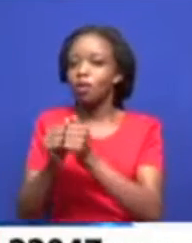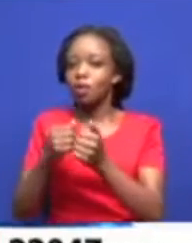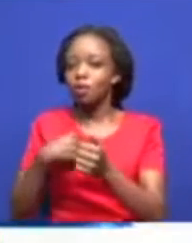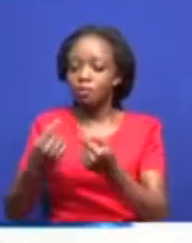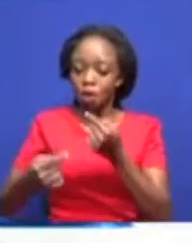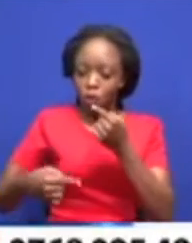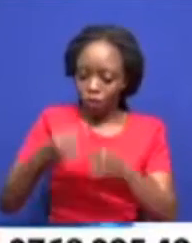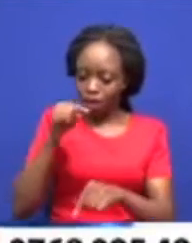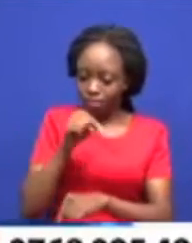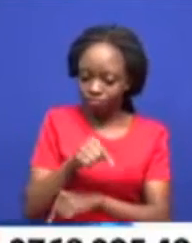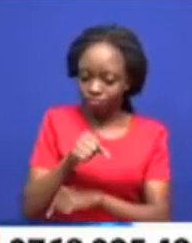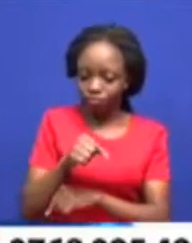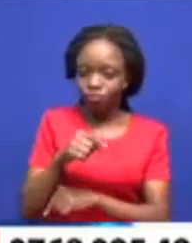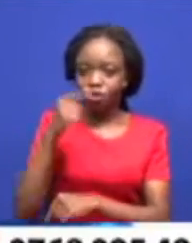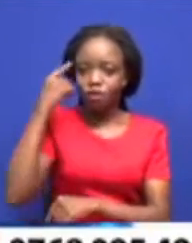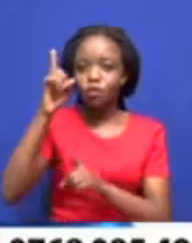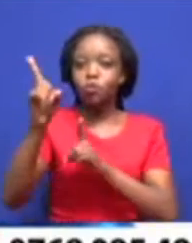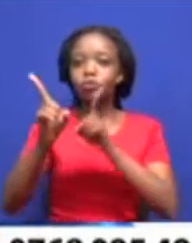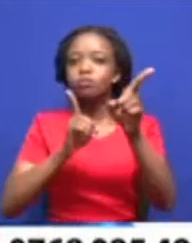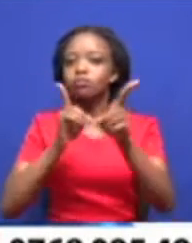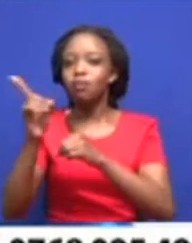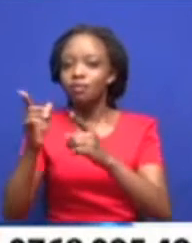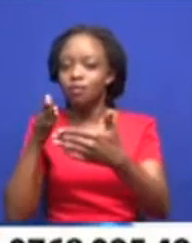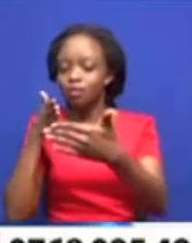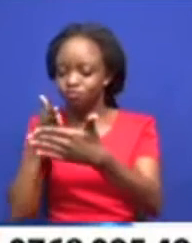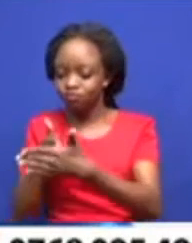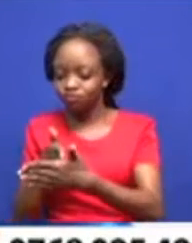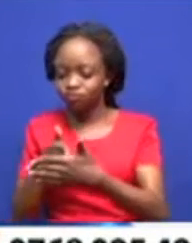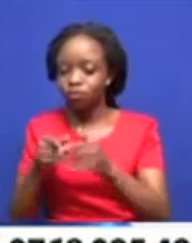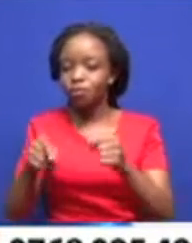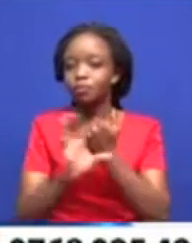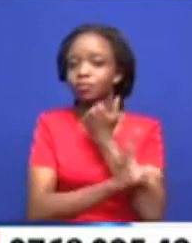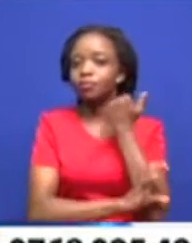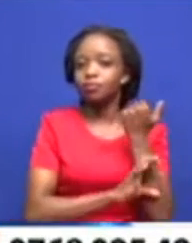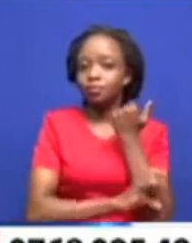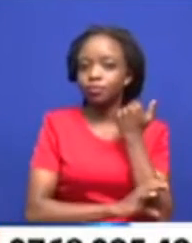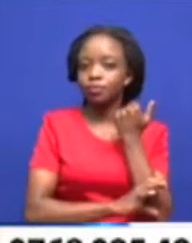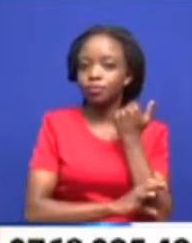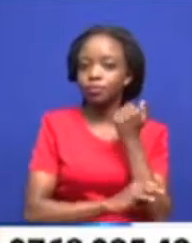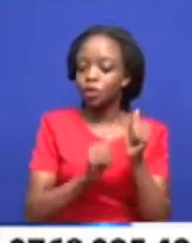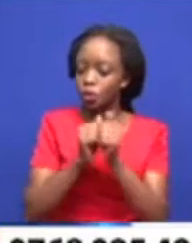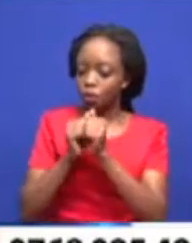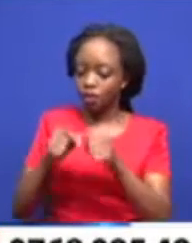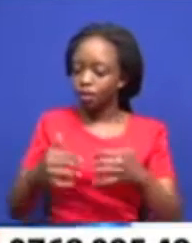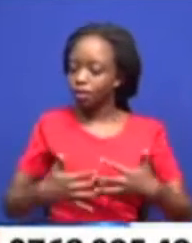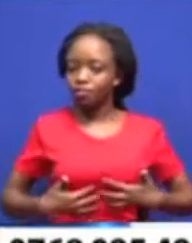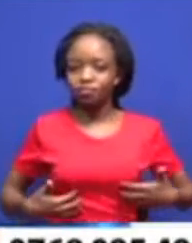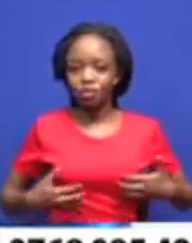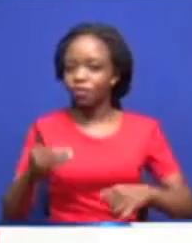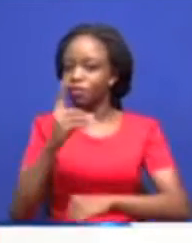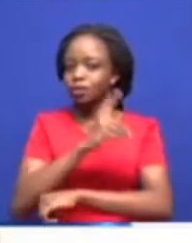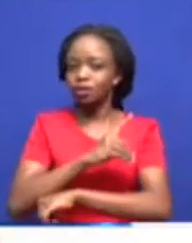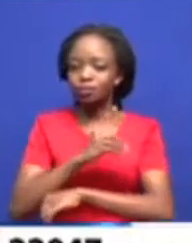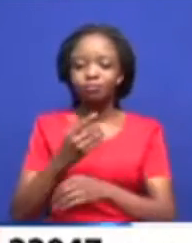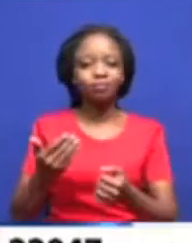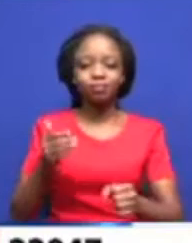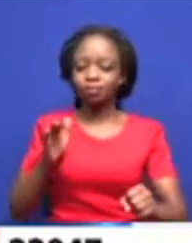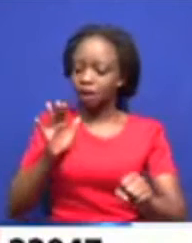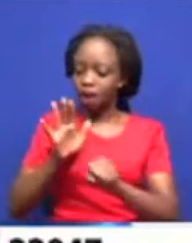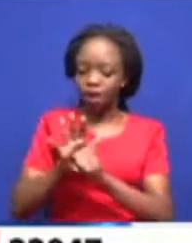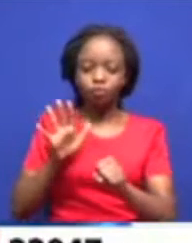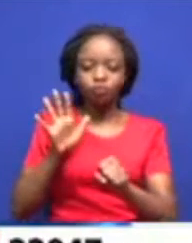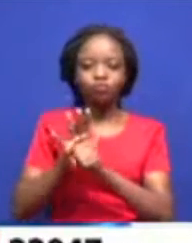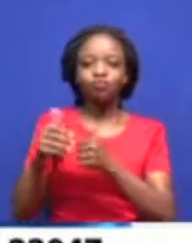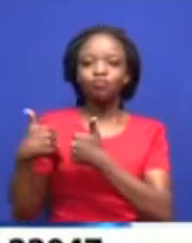race because of the travel ban and what's going on in this country. Right. So with this refugee day, there's a lot of